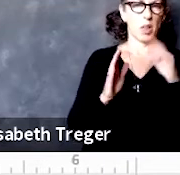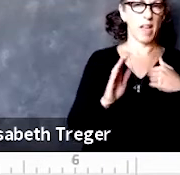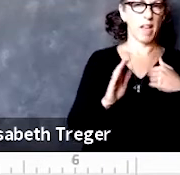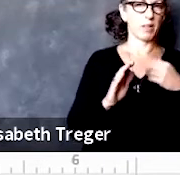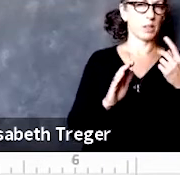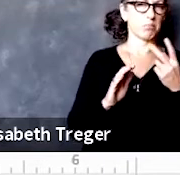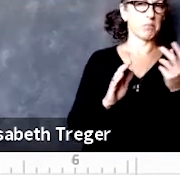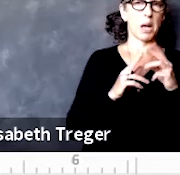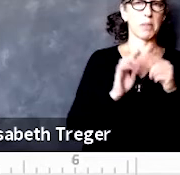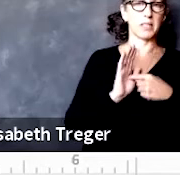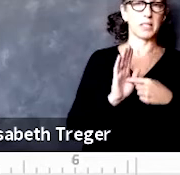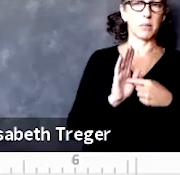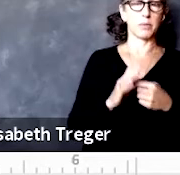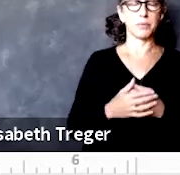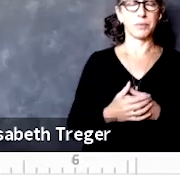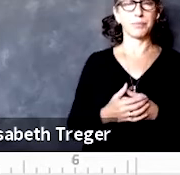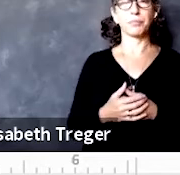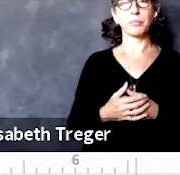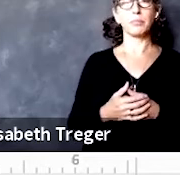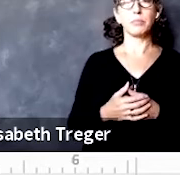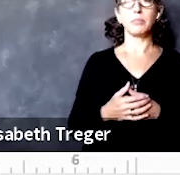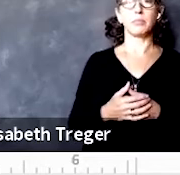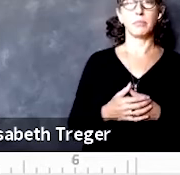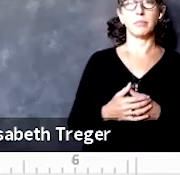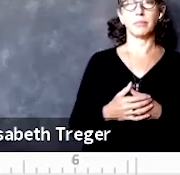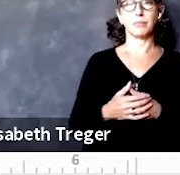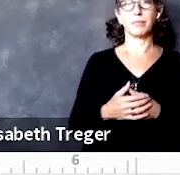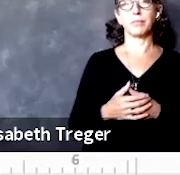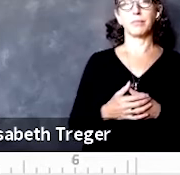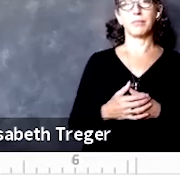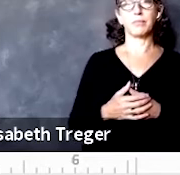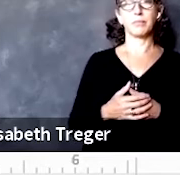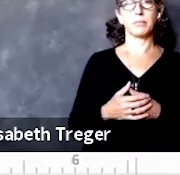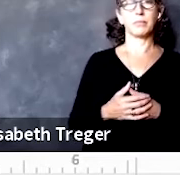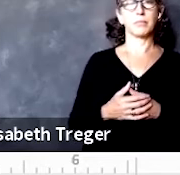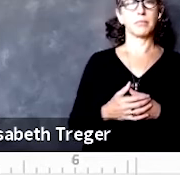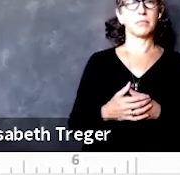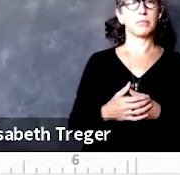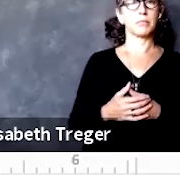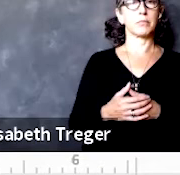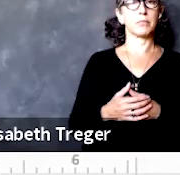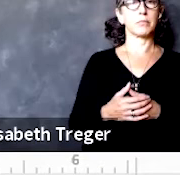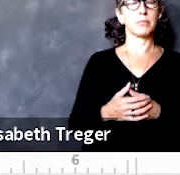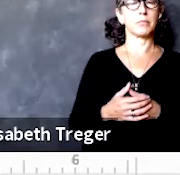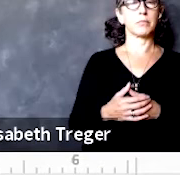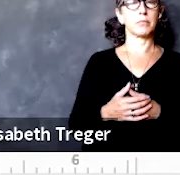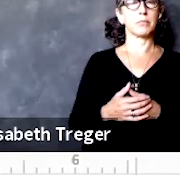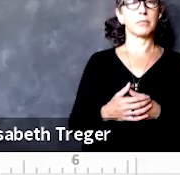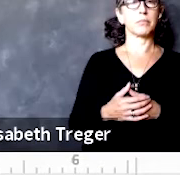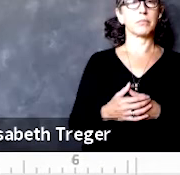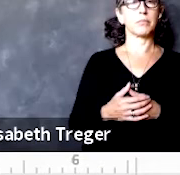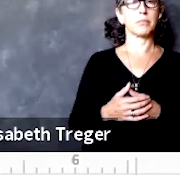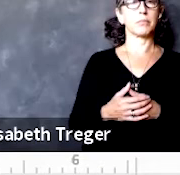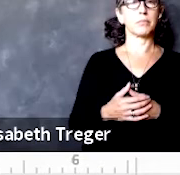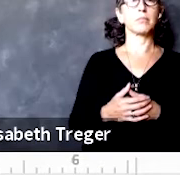go through the general steps, and they'll show you kind of what it looks like. But you want to talk about,